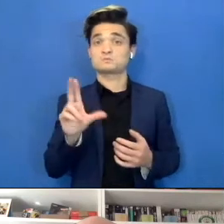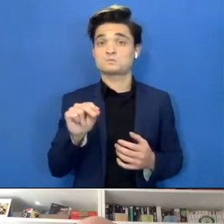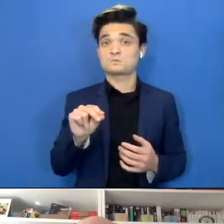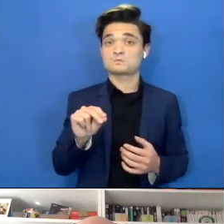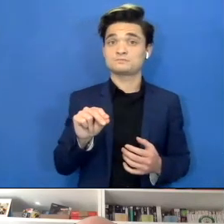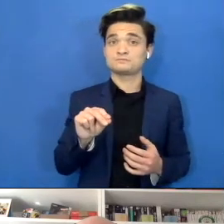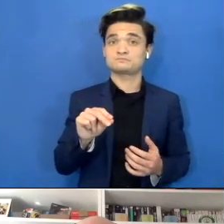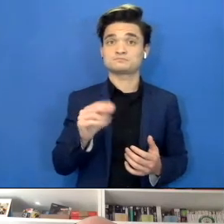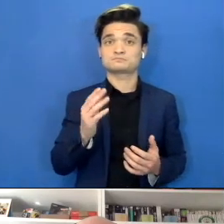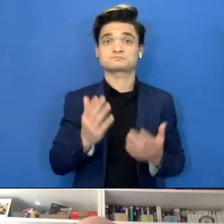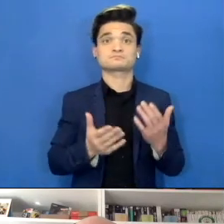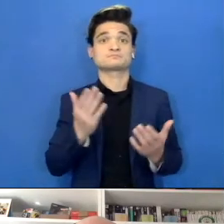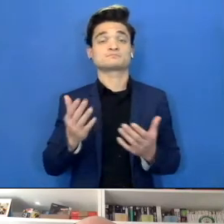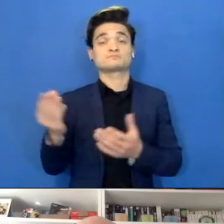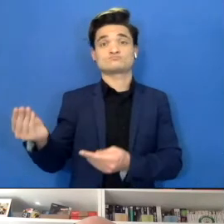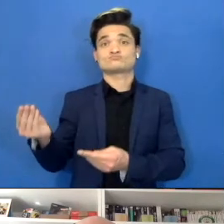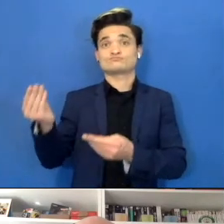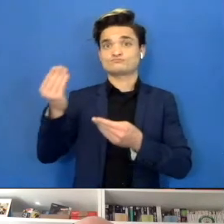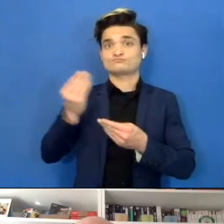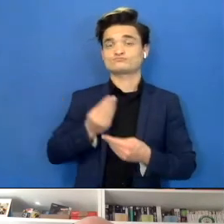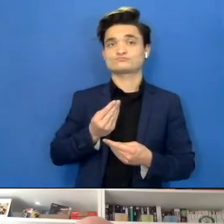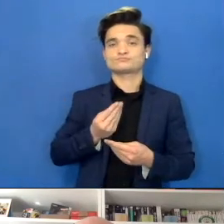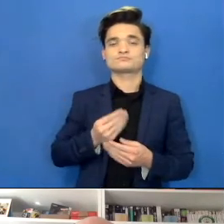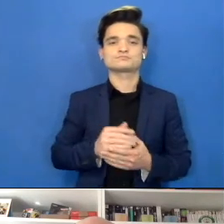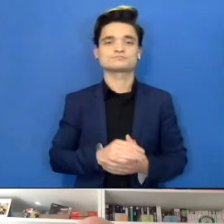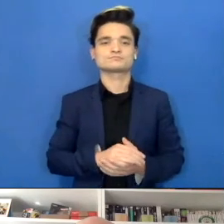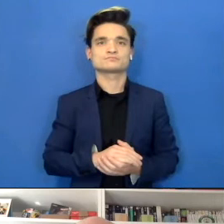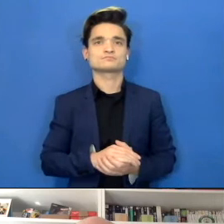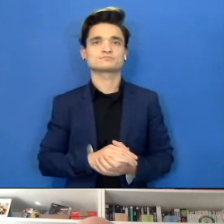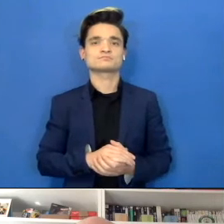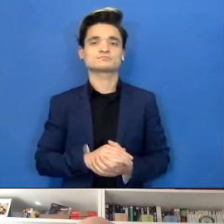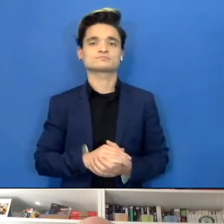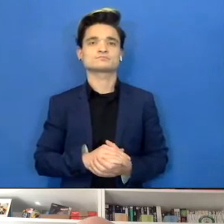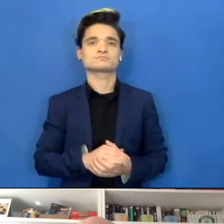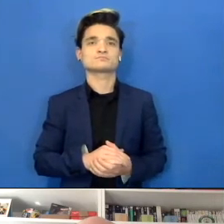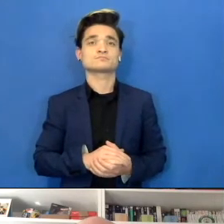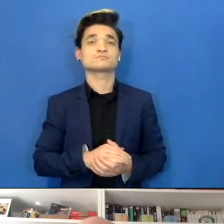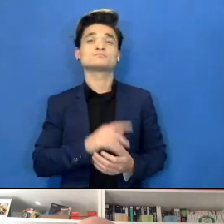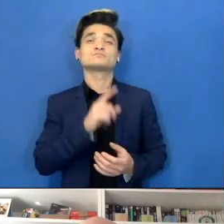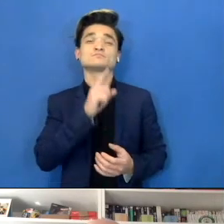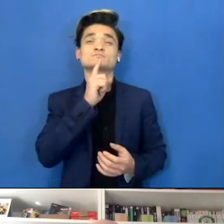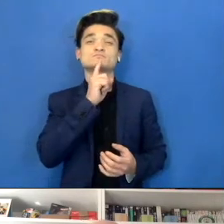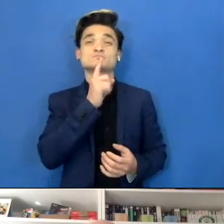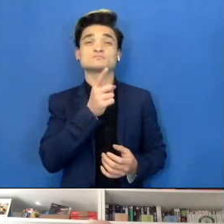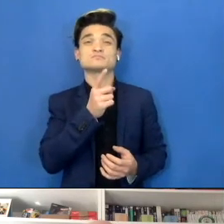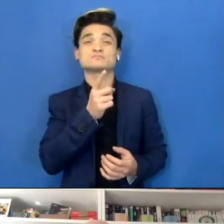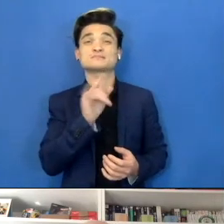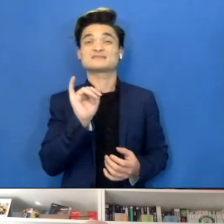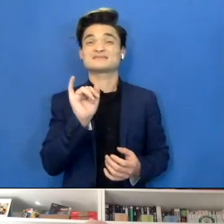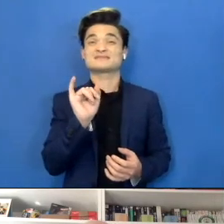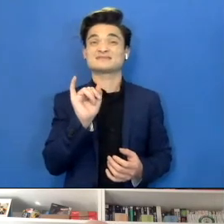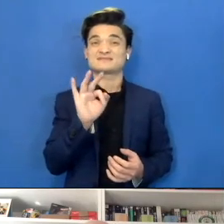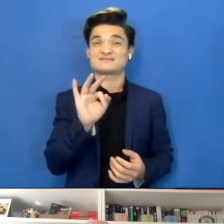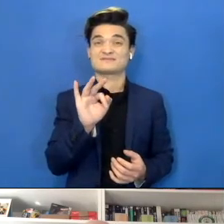mention a few, when is a yes or no? When it's reluctant, when it's like, yeah, fine, I'll do it. That's not a yes.